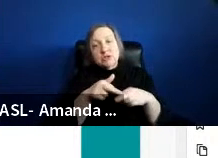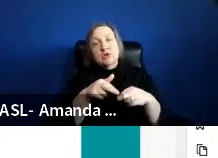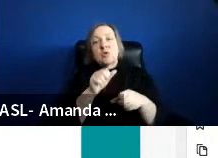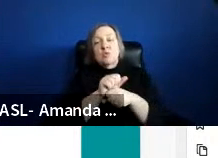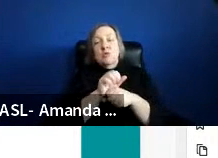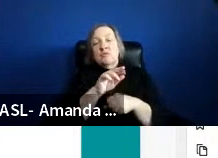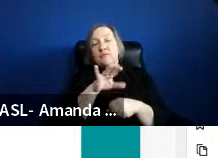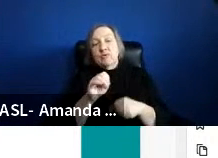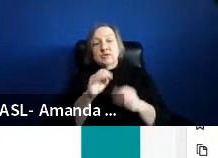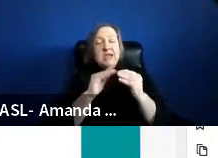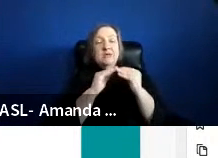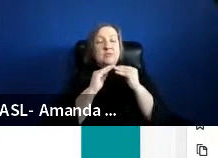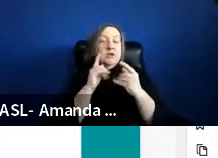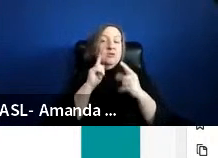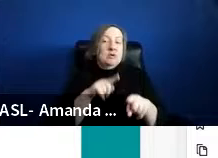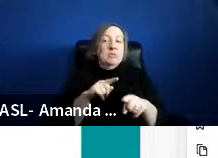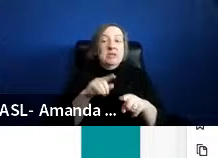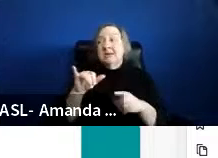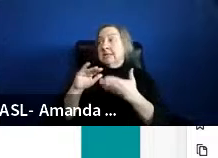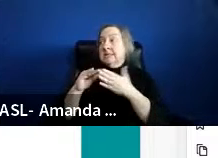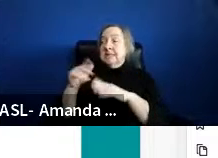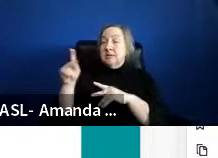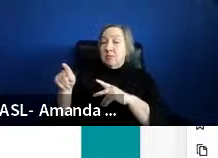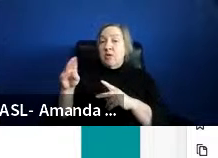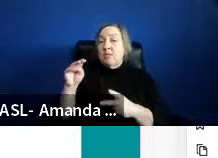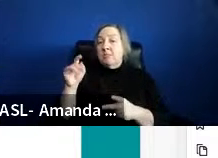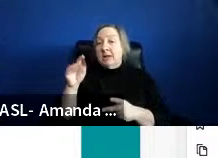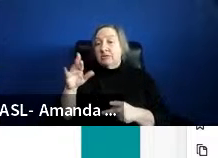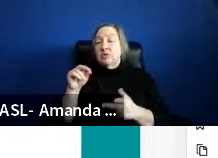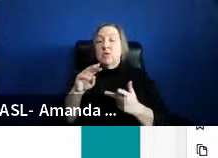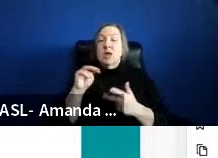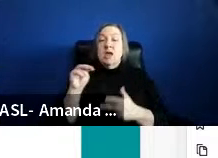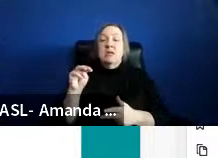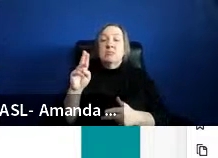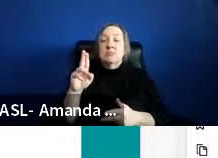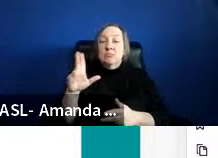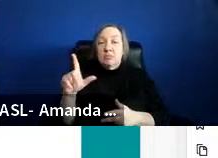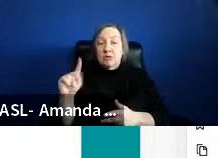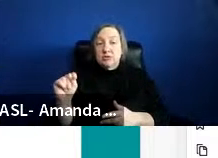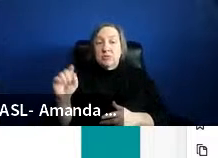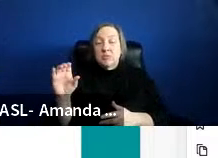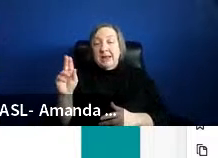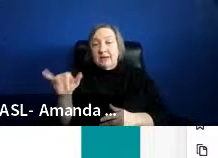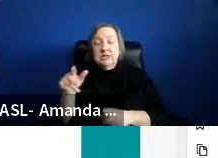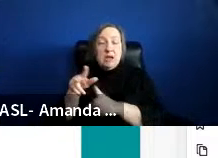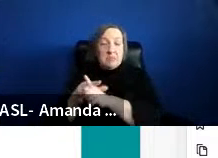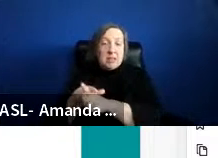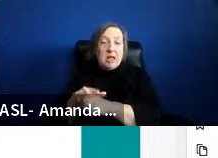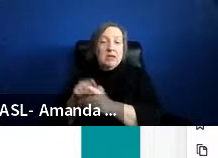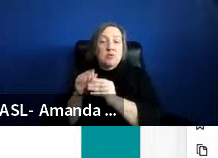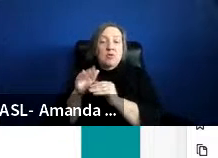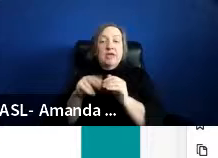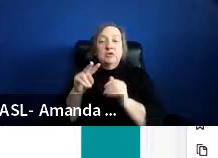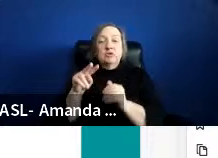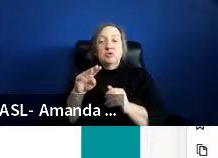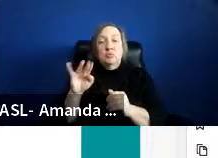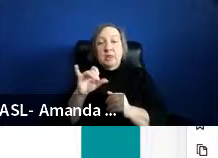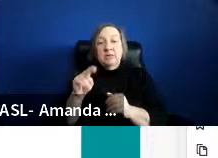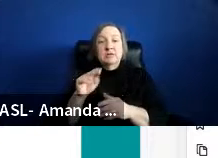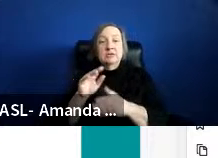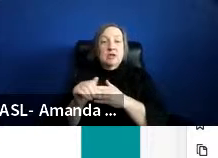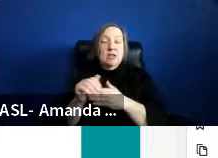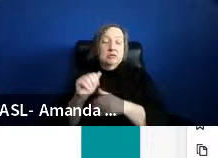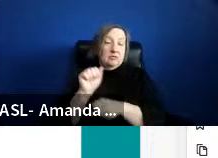that the City of Portland Metro and Multnomah County now have applied to over $2 billion worth of work in the